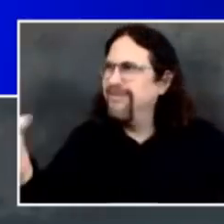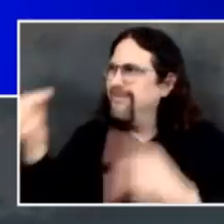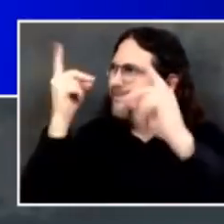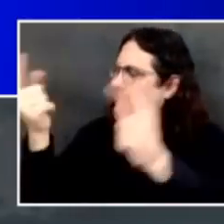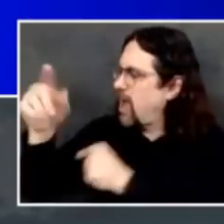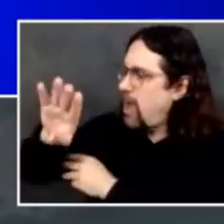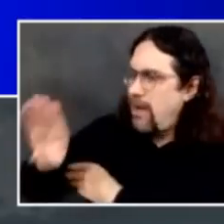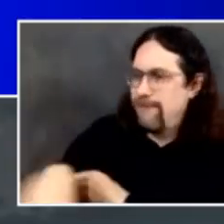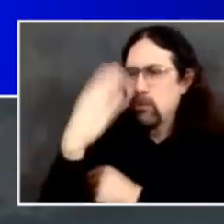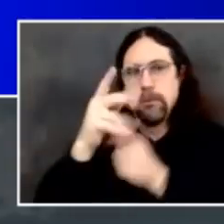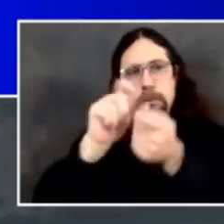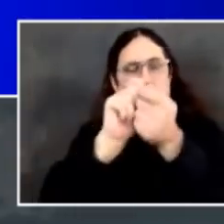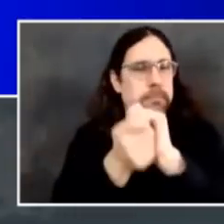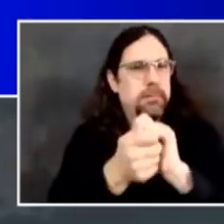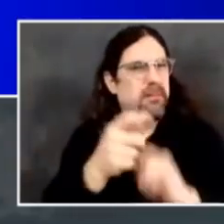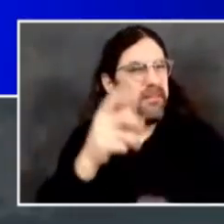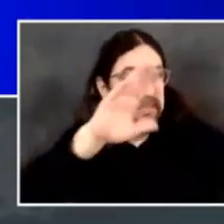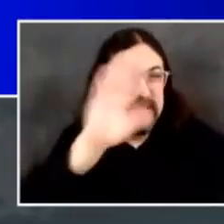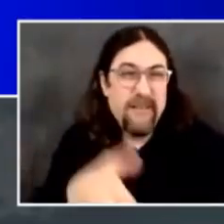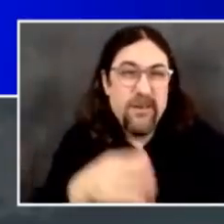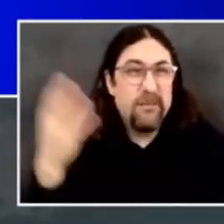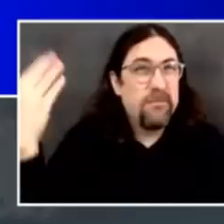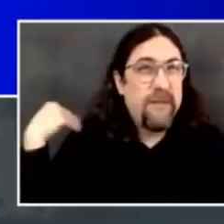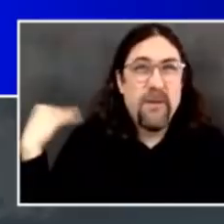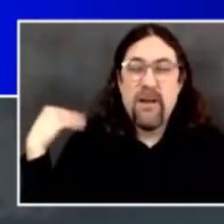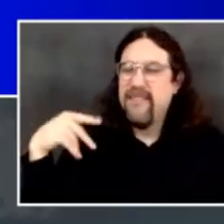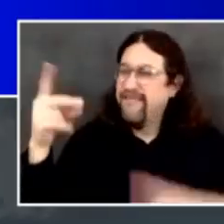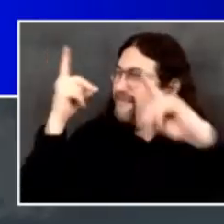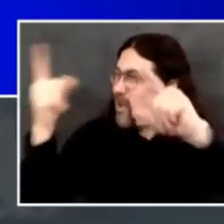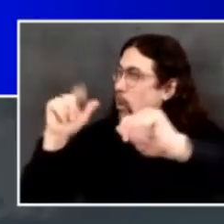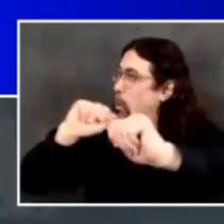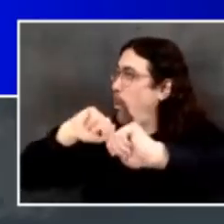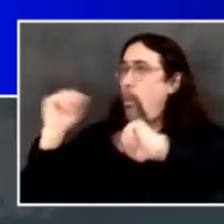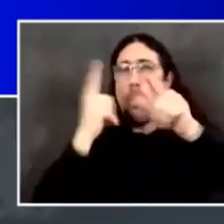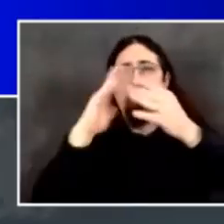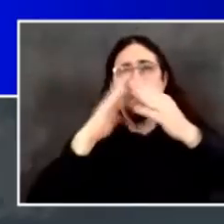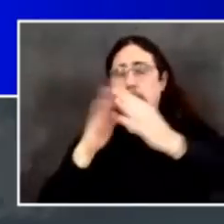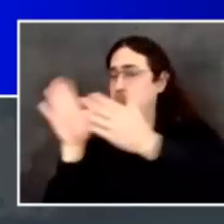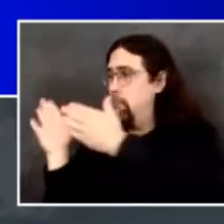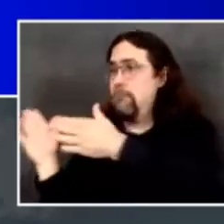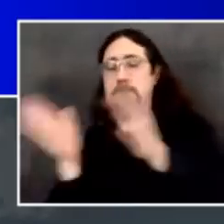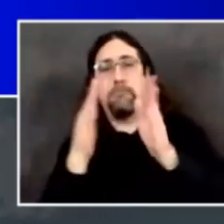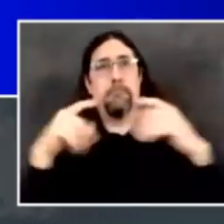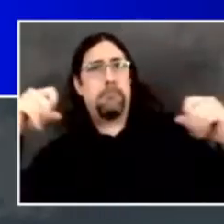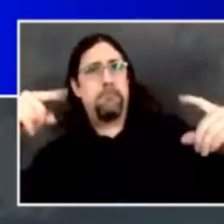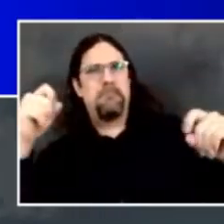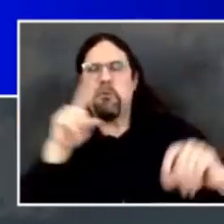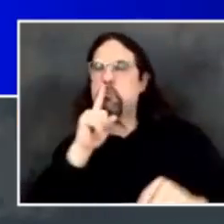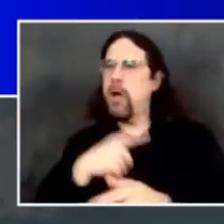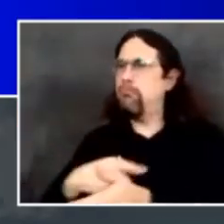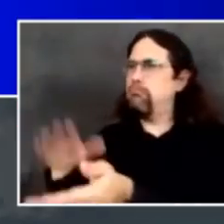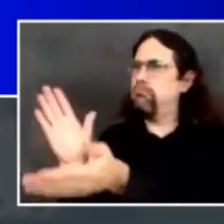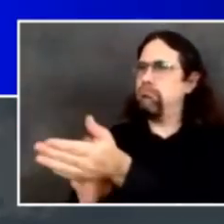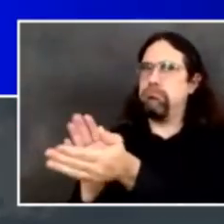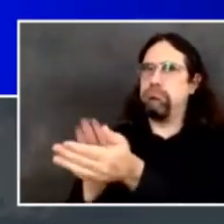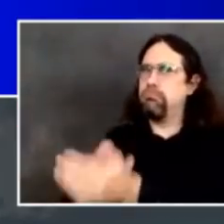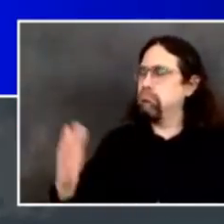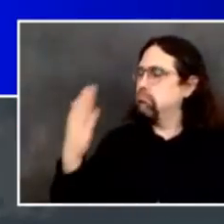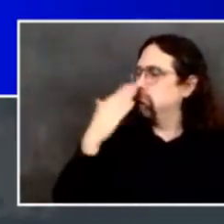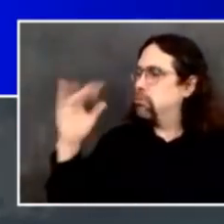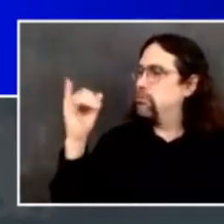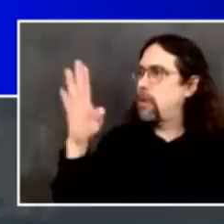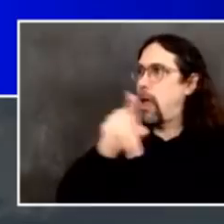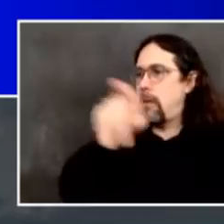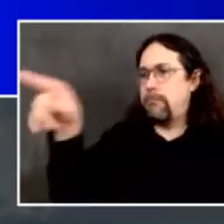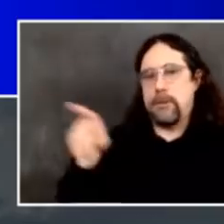and everyone deserves credit. Our educators, our parents, our kids, all the folks who came together from the